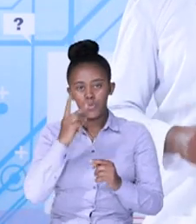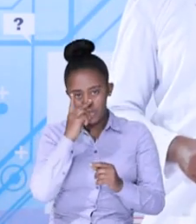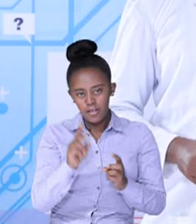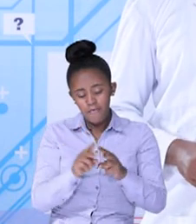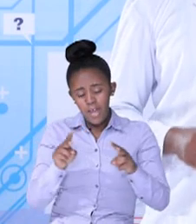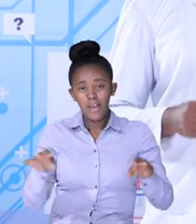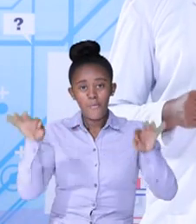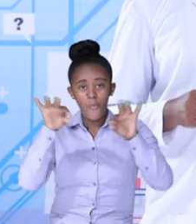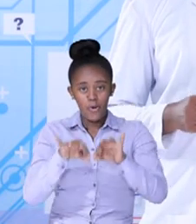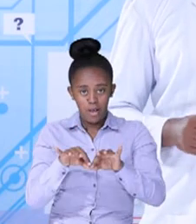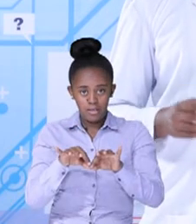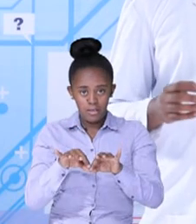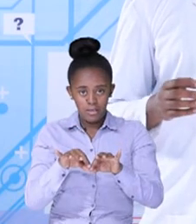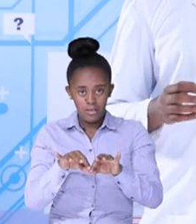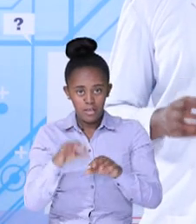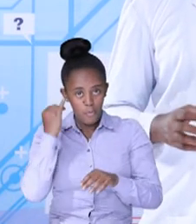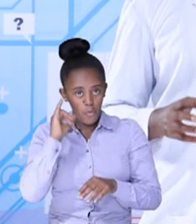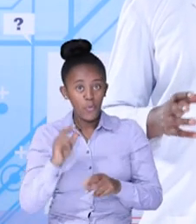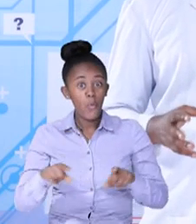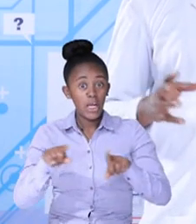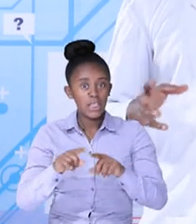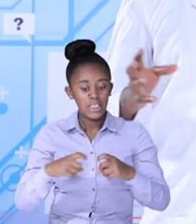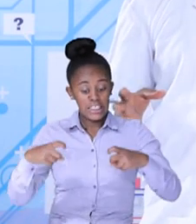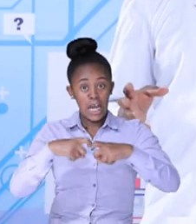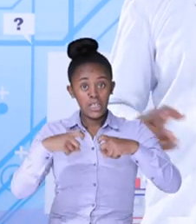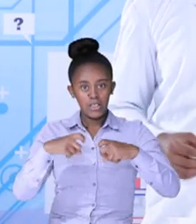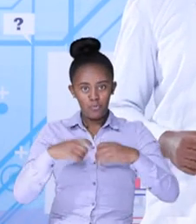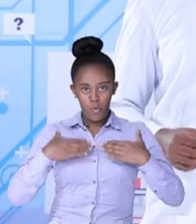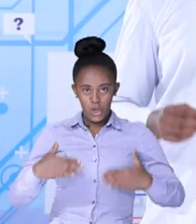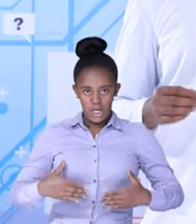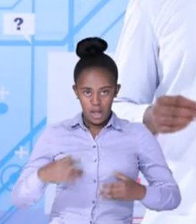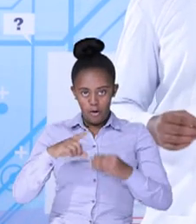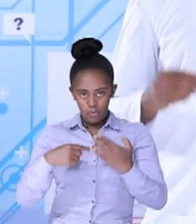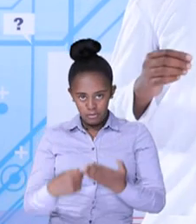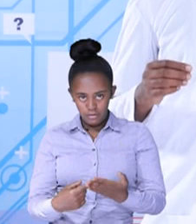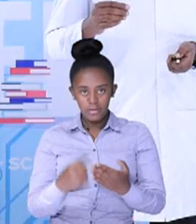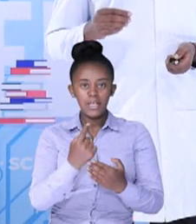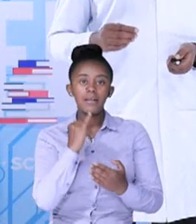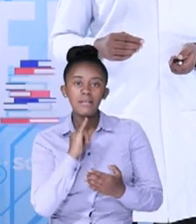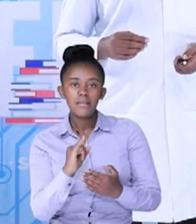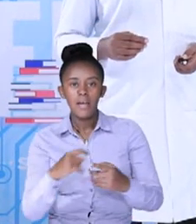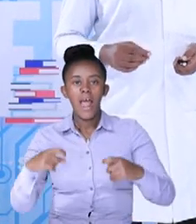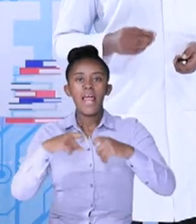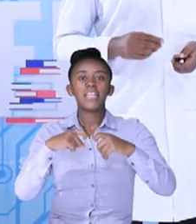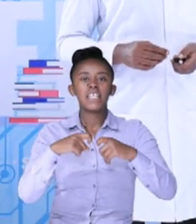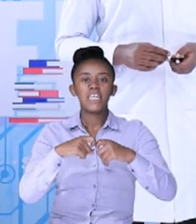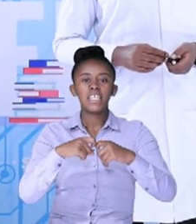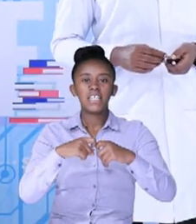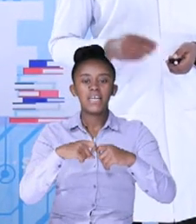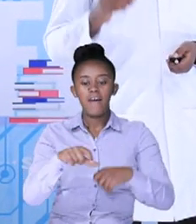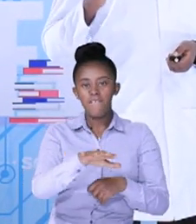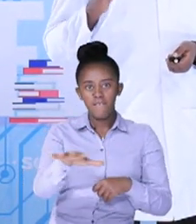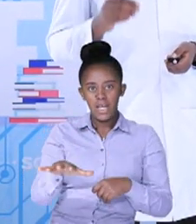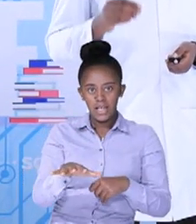very important point. When a charged body, around a charged body, there is electric field. The same